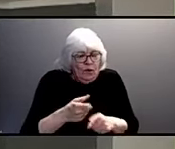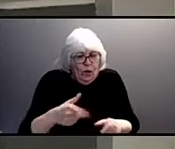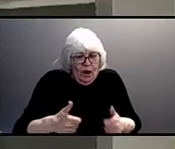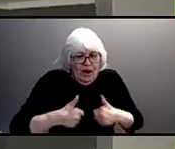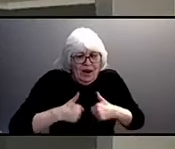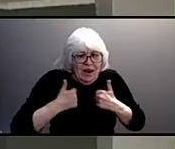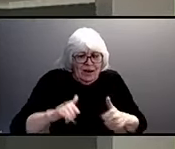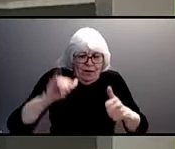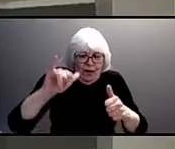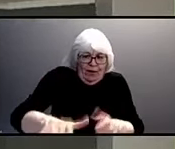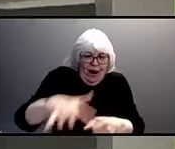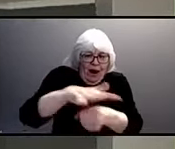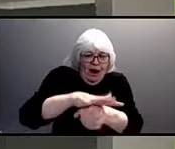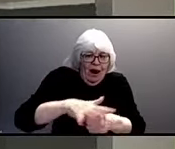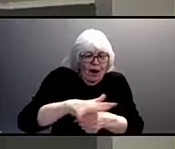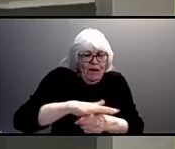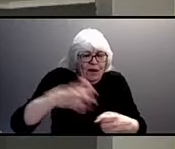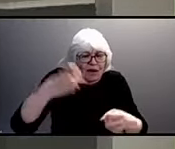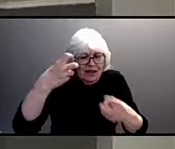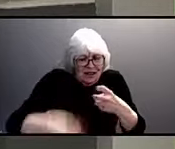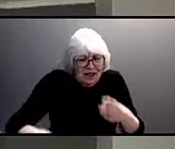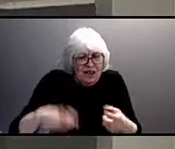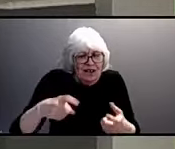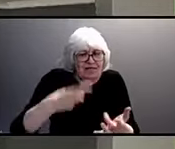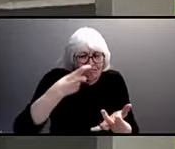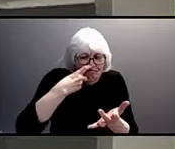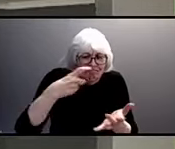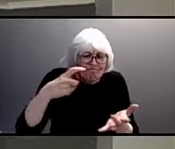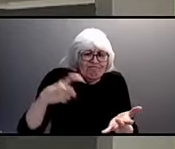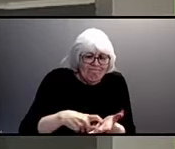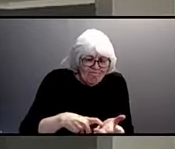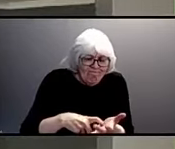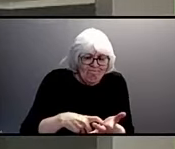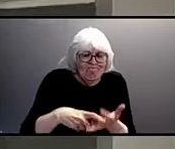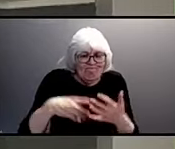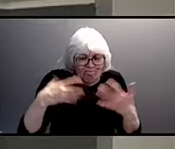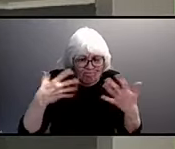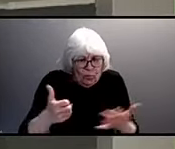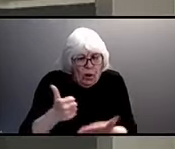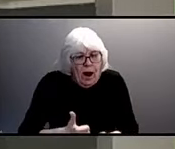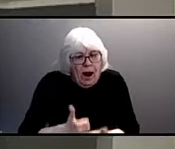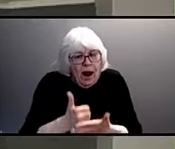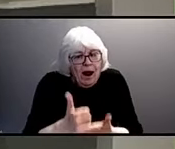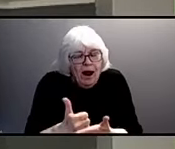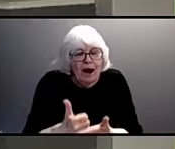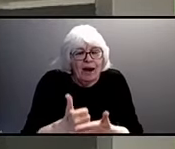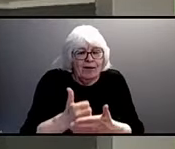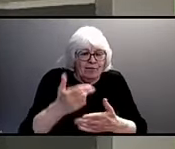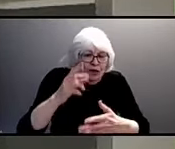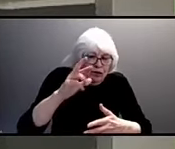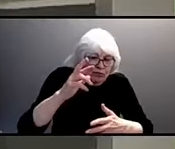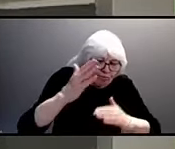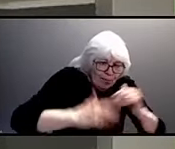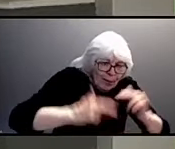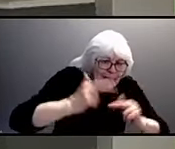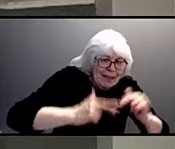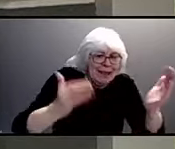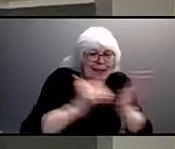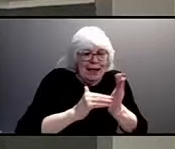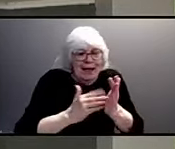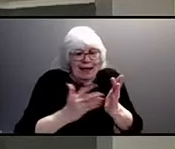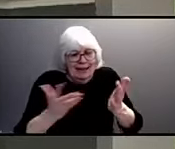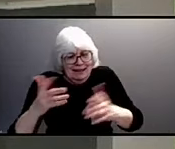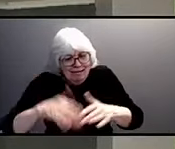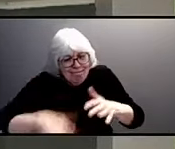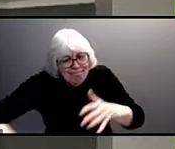want to work with everybody we can to assist people as they rebuild, as communities rebuild. And as communities across HRM and Nova